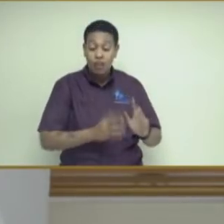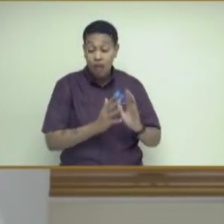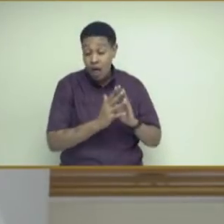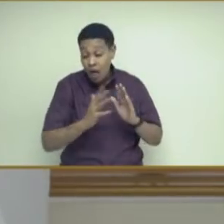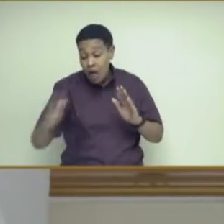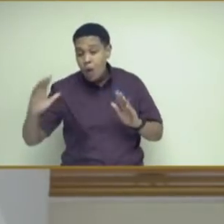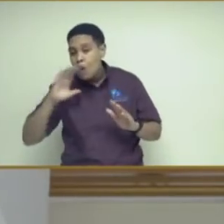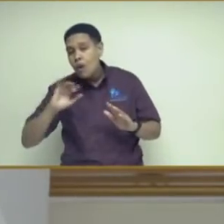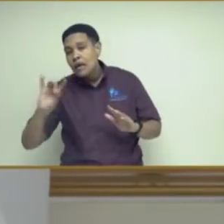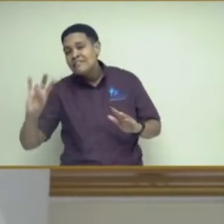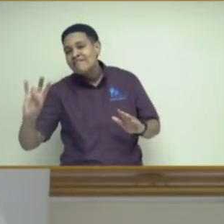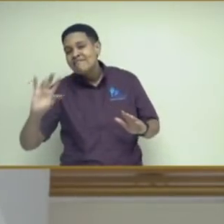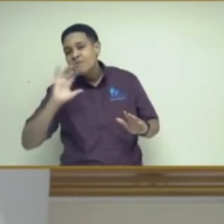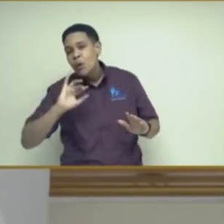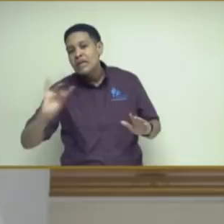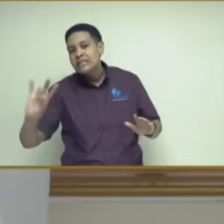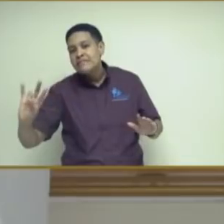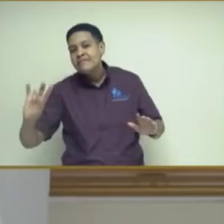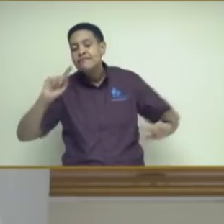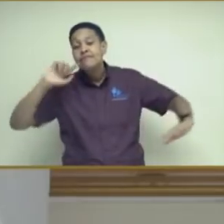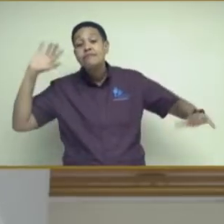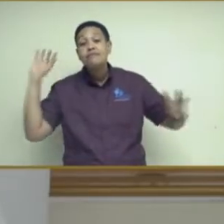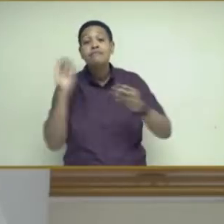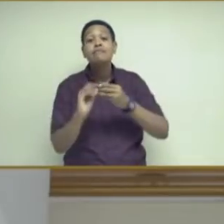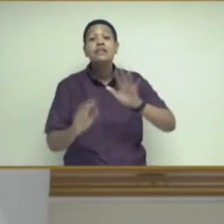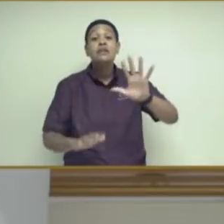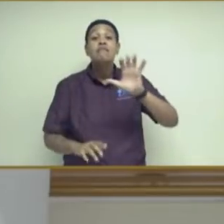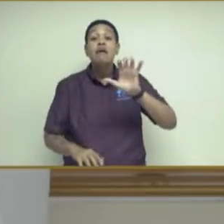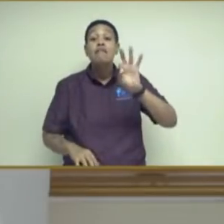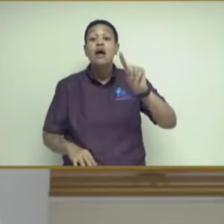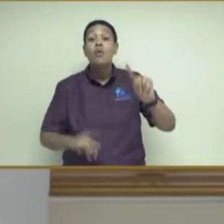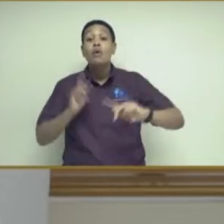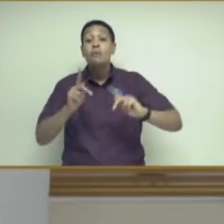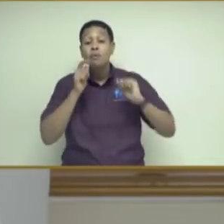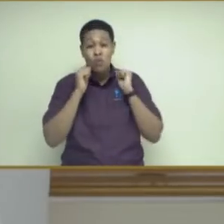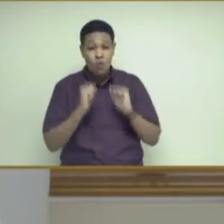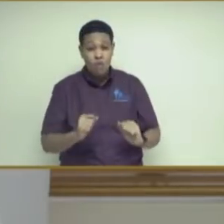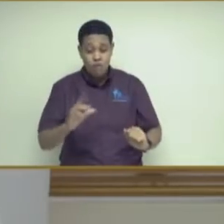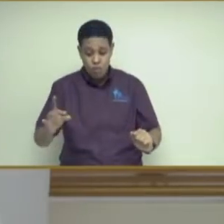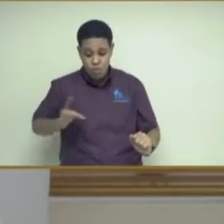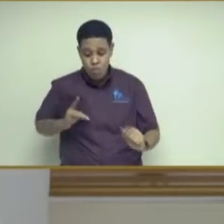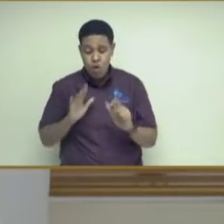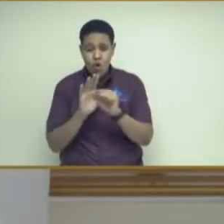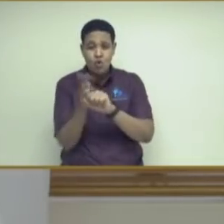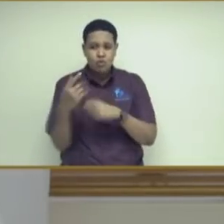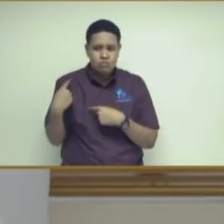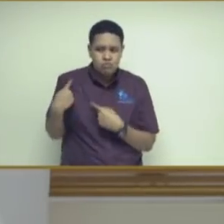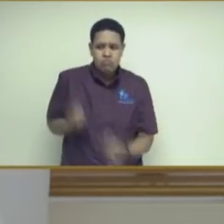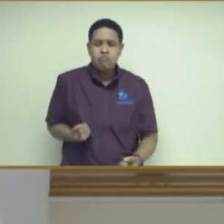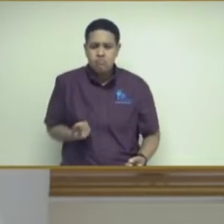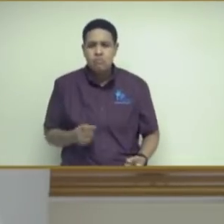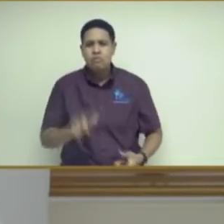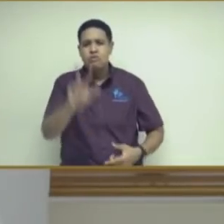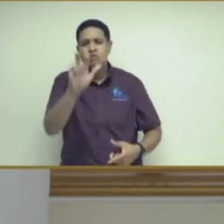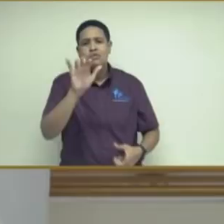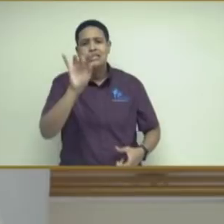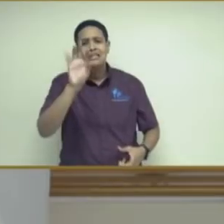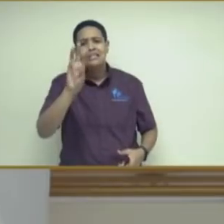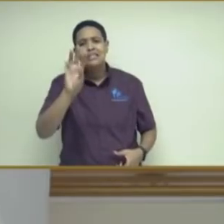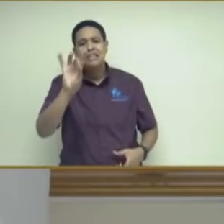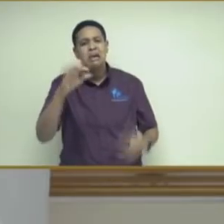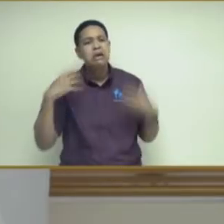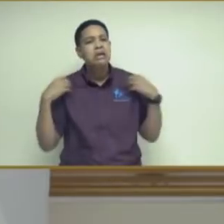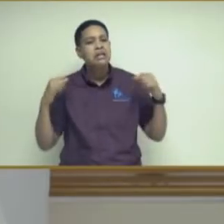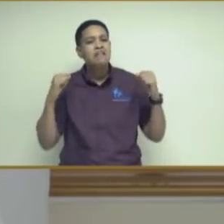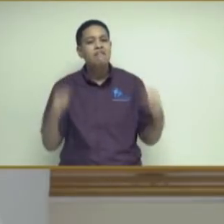years. Of the 591 cases confirmed with COVID-19 to date, 368 have recovered,